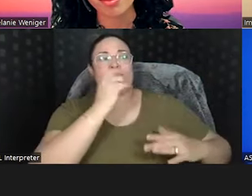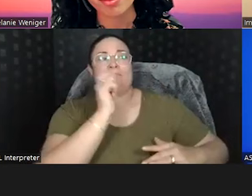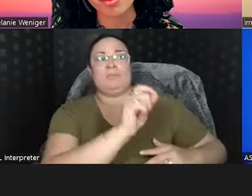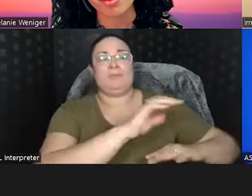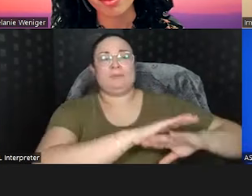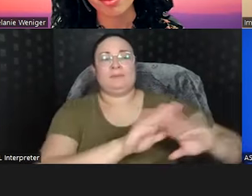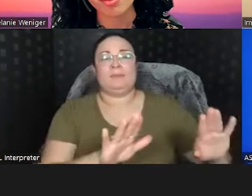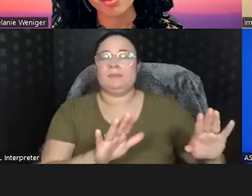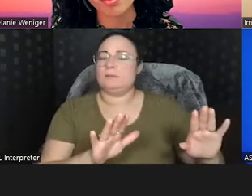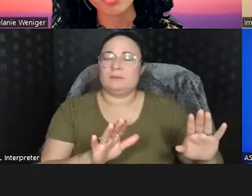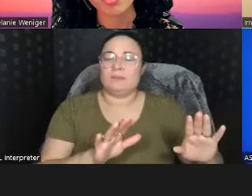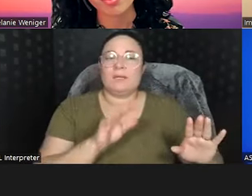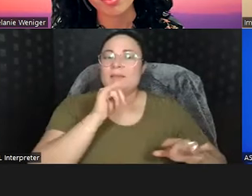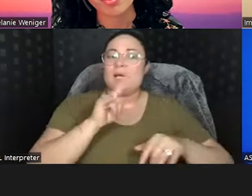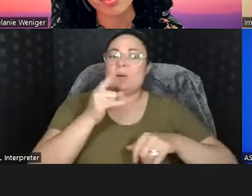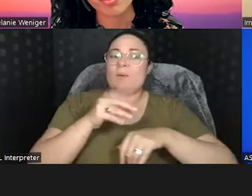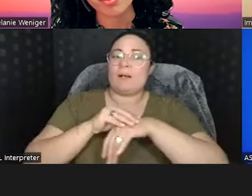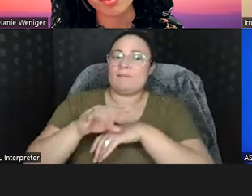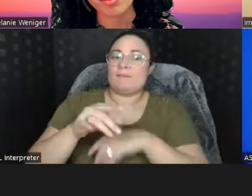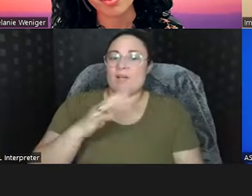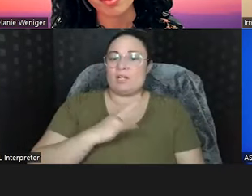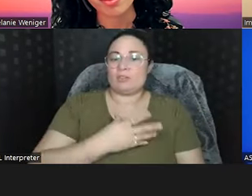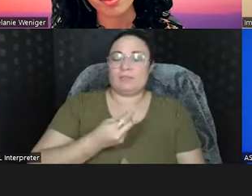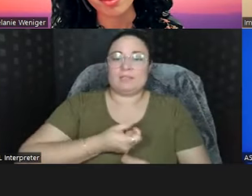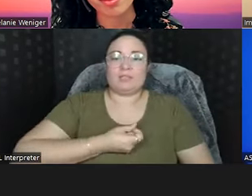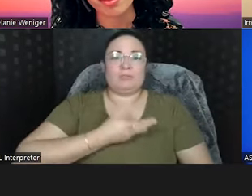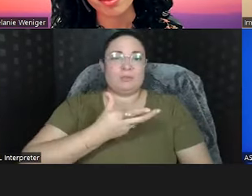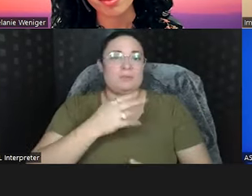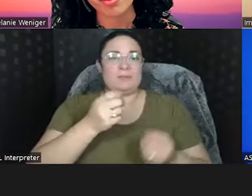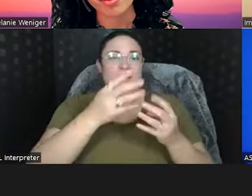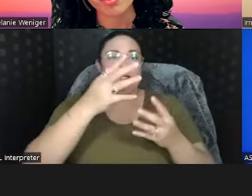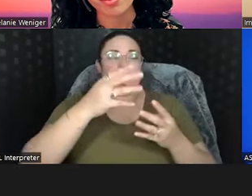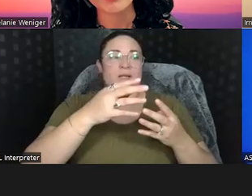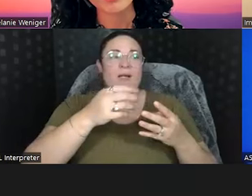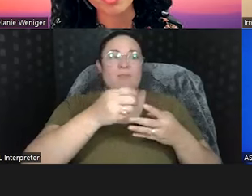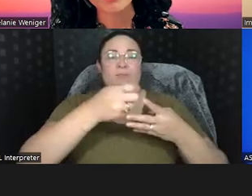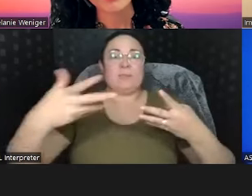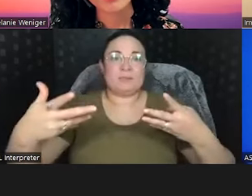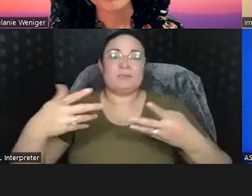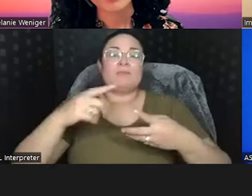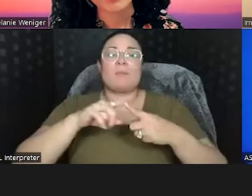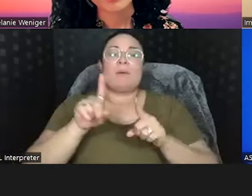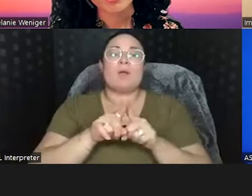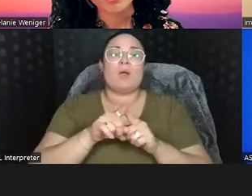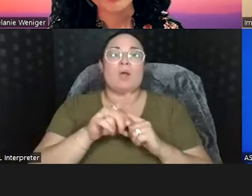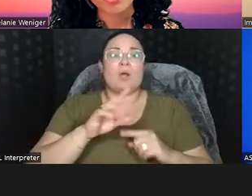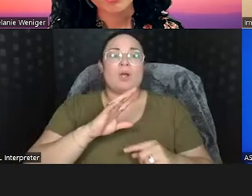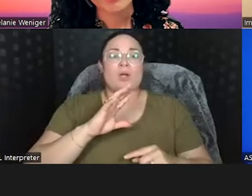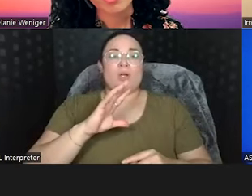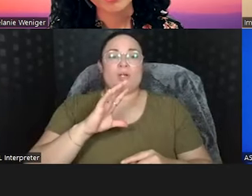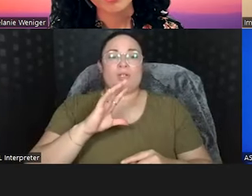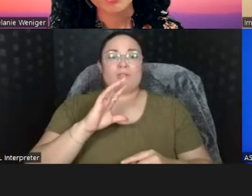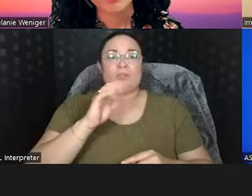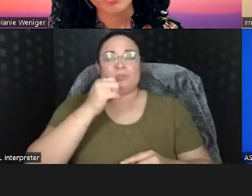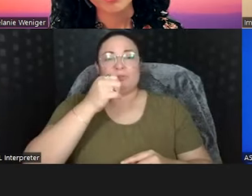affects trans and gender expressive, gender expansive individuals, but also cisgender Black individuals, and particularly